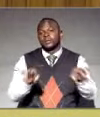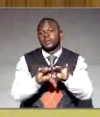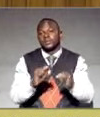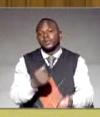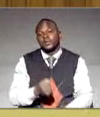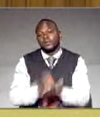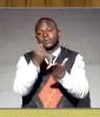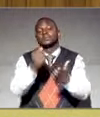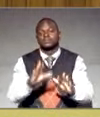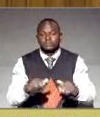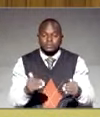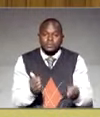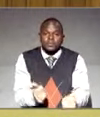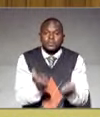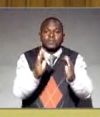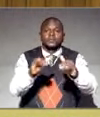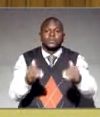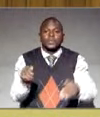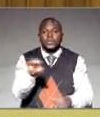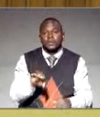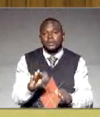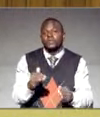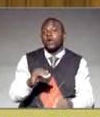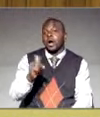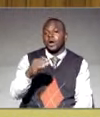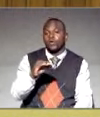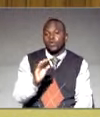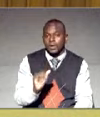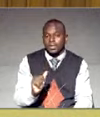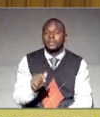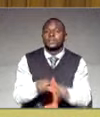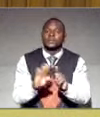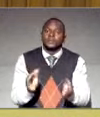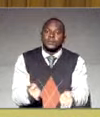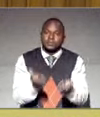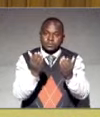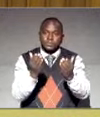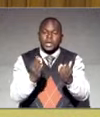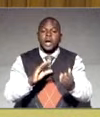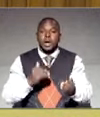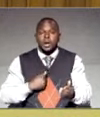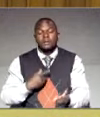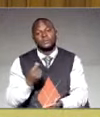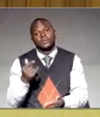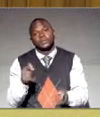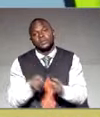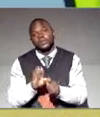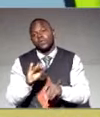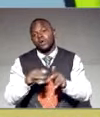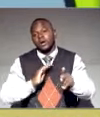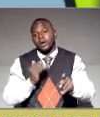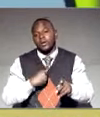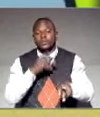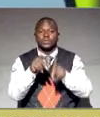help improve the environment for AGOA, and also improve our incomes and those of our people.